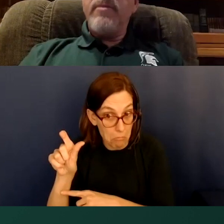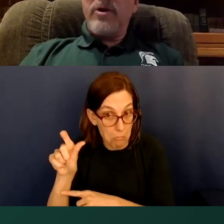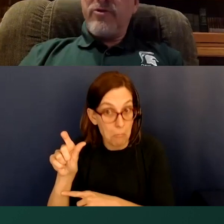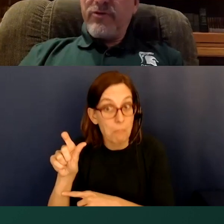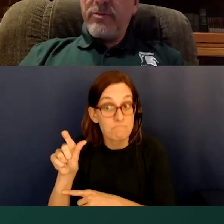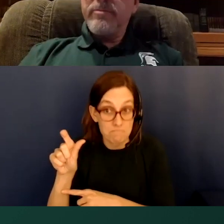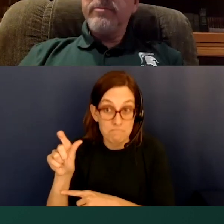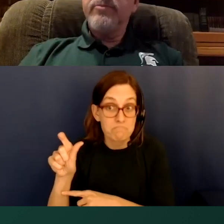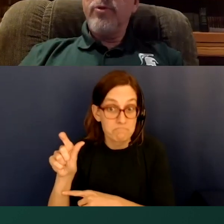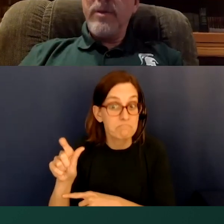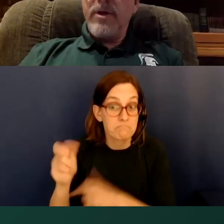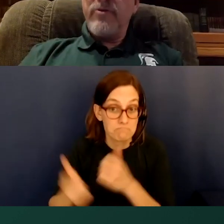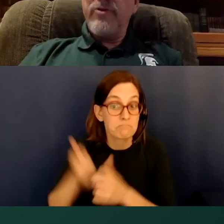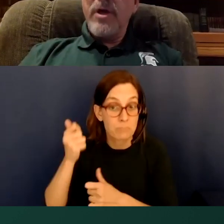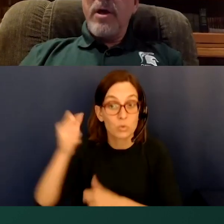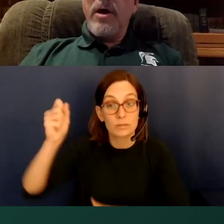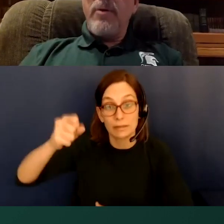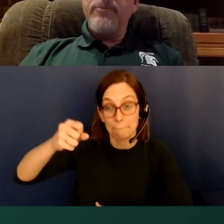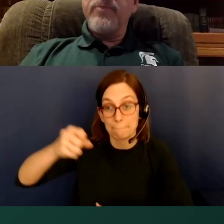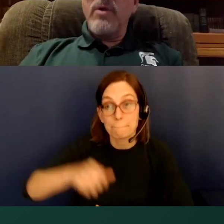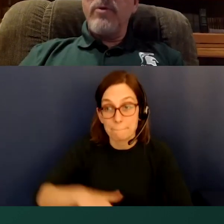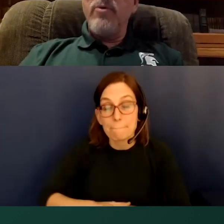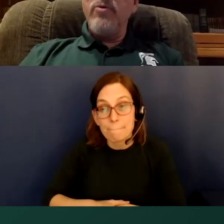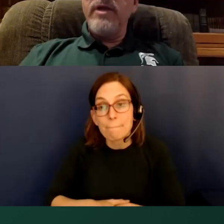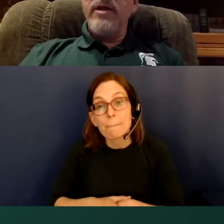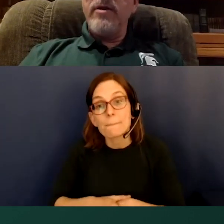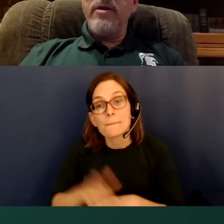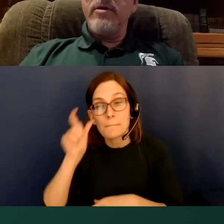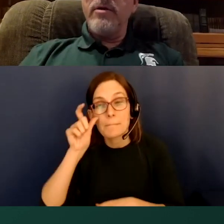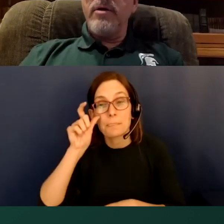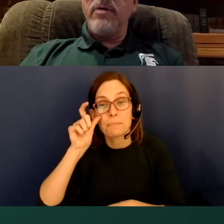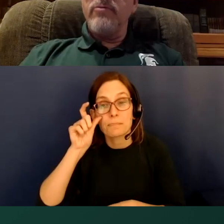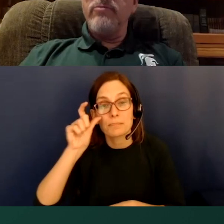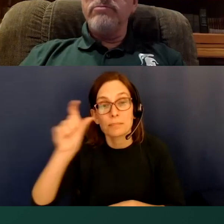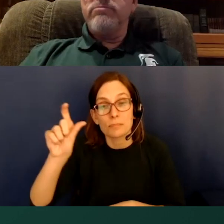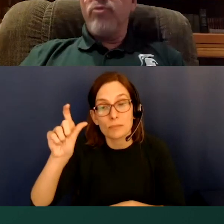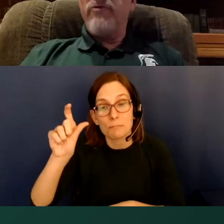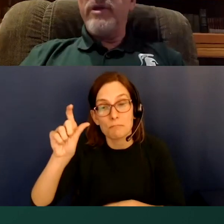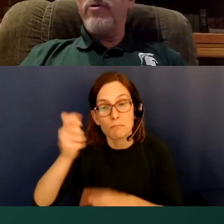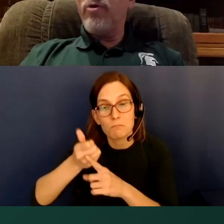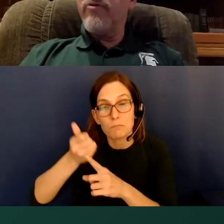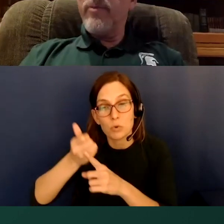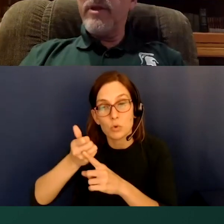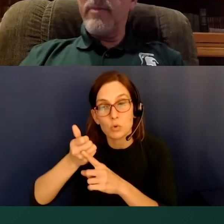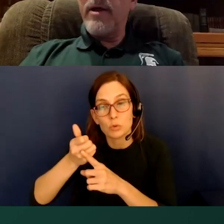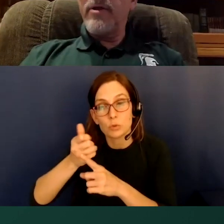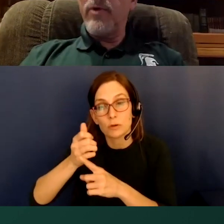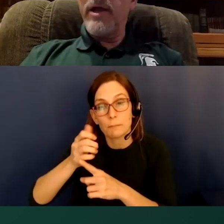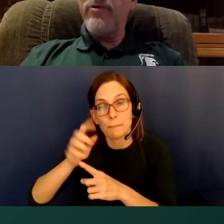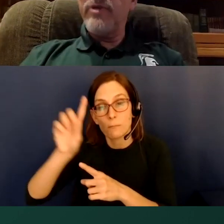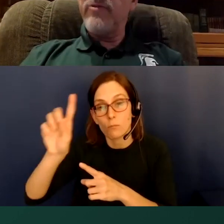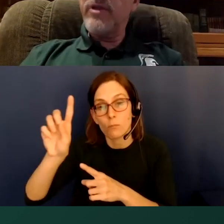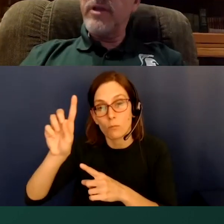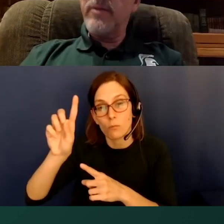Pretty much, pretty much. The moon is roughly 250,000 miles